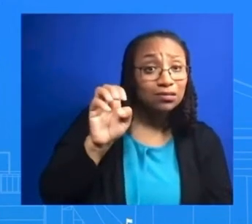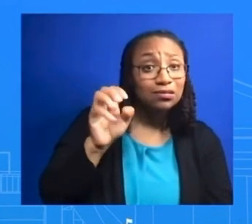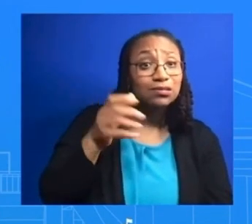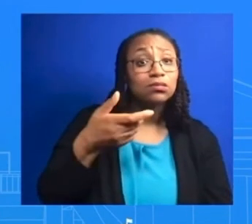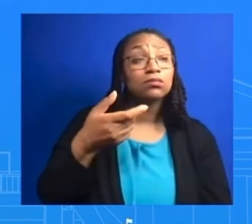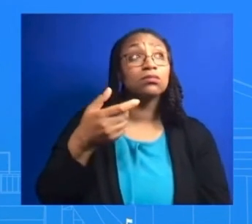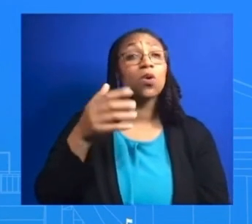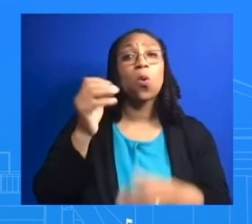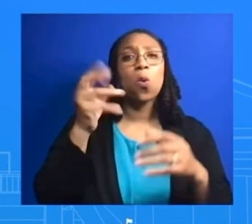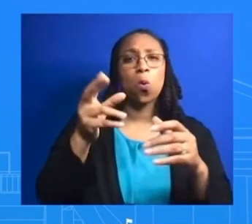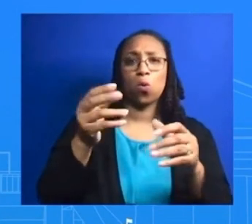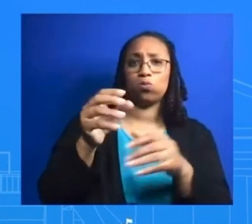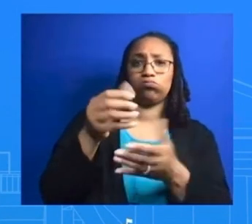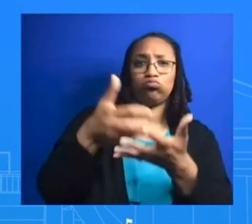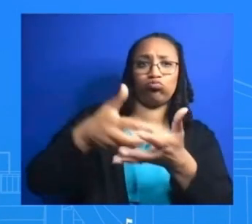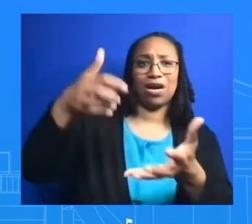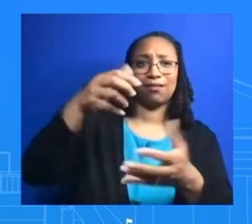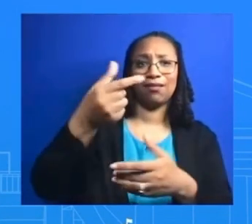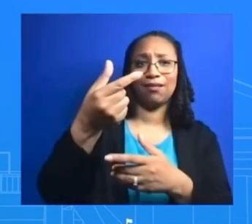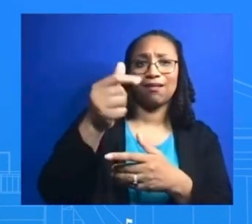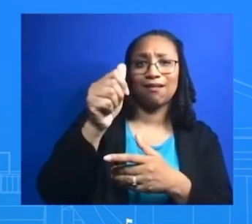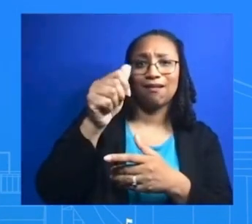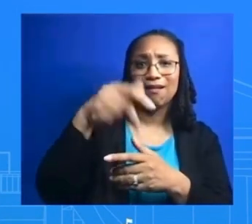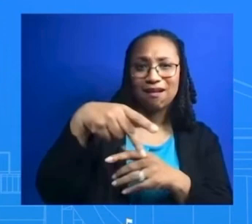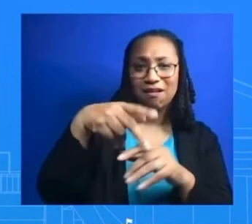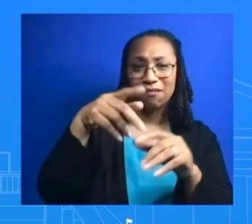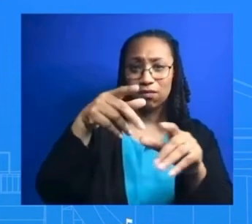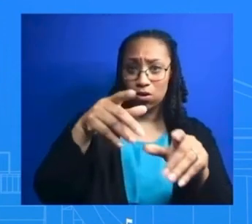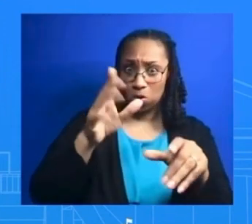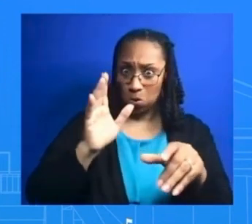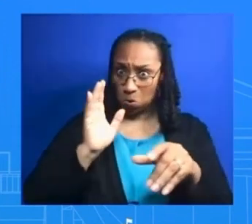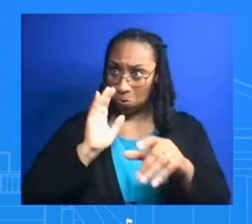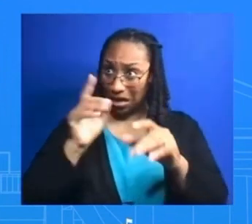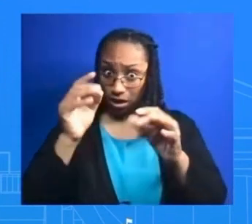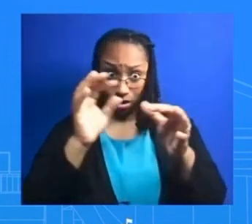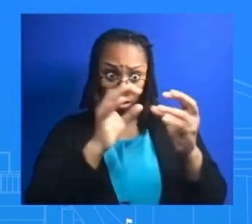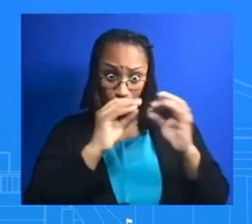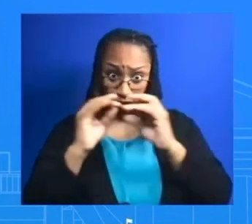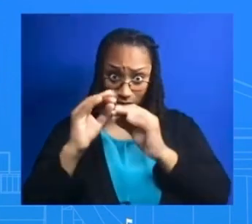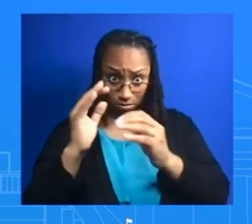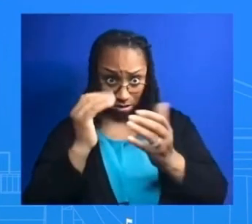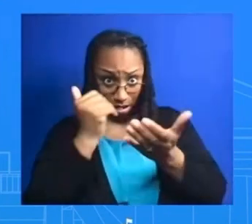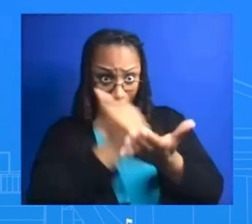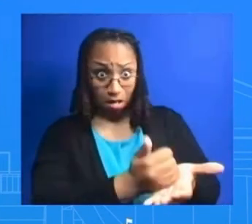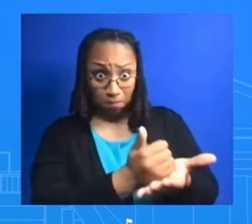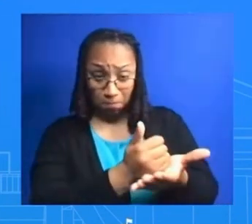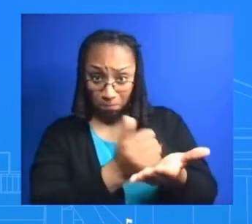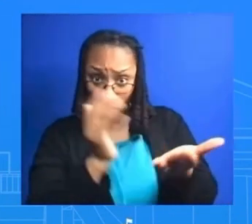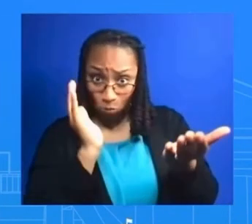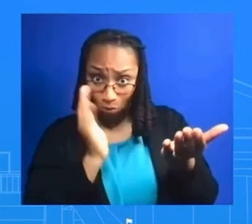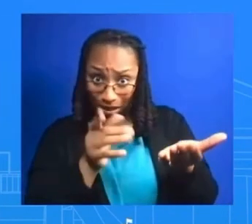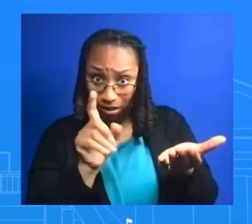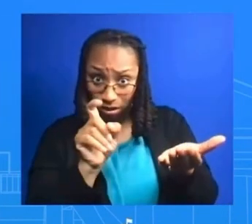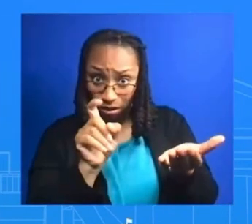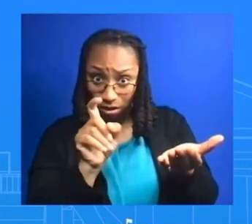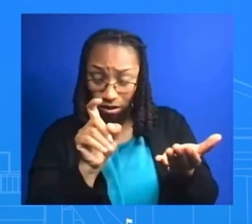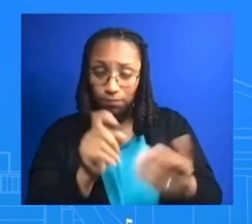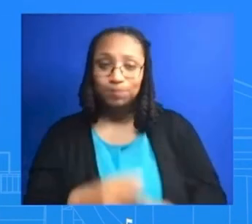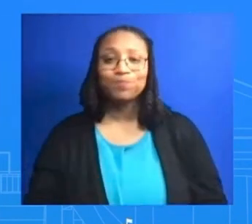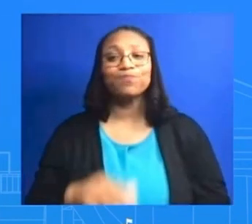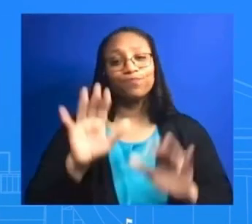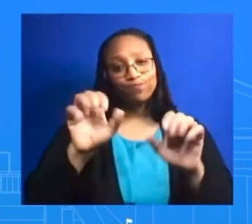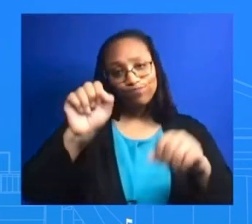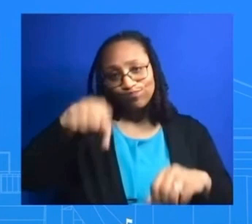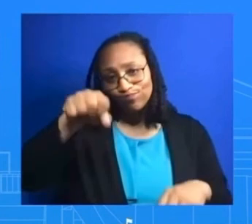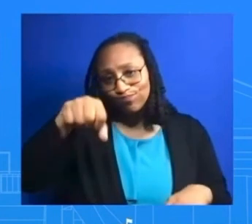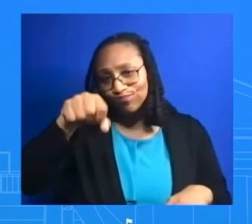achieve that goal? Yeah, I mean, one of the many reasons why we're continuing to pursue this alternative pathway is because the president feels very strongly that we need to